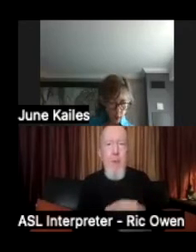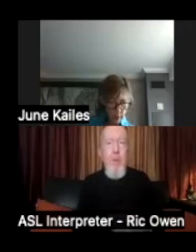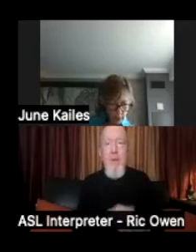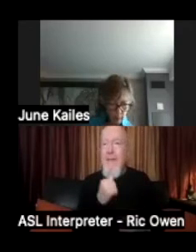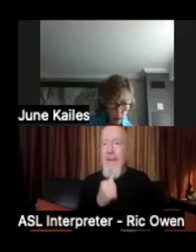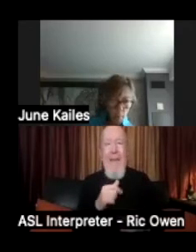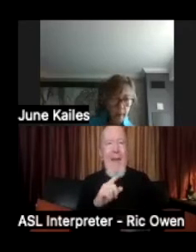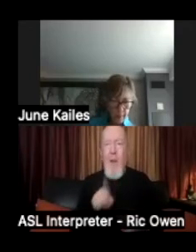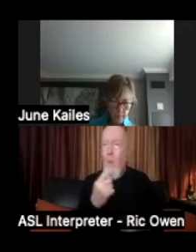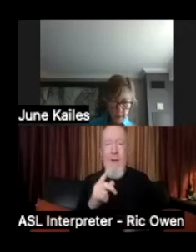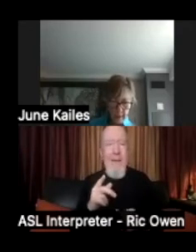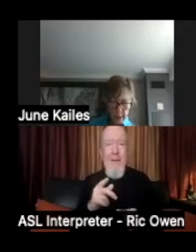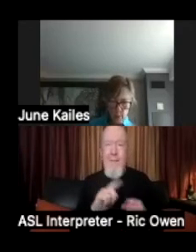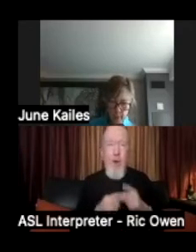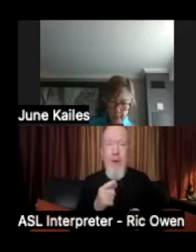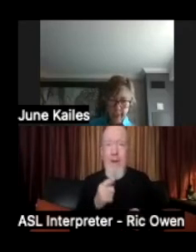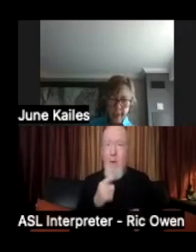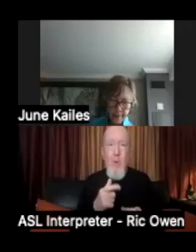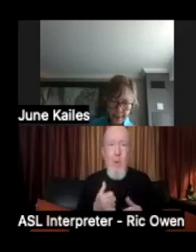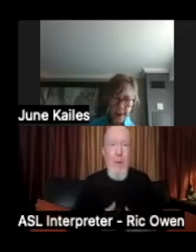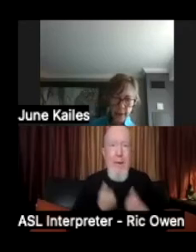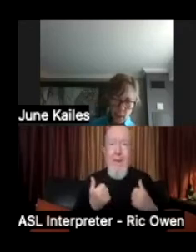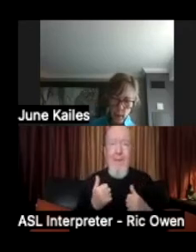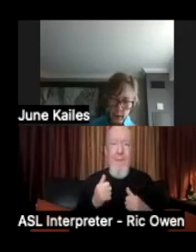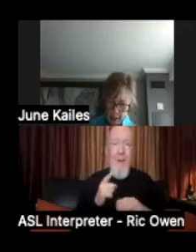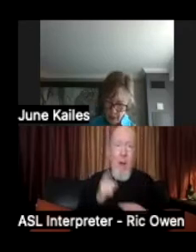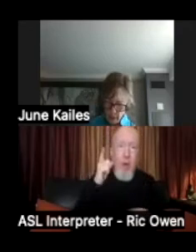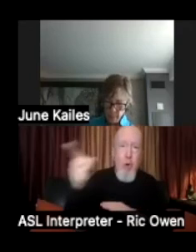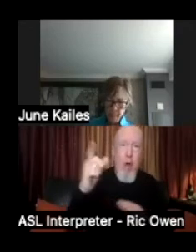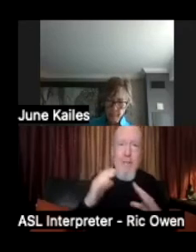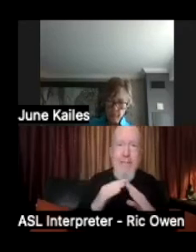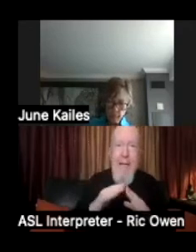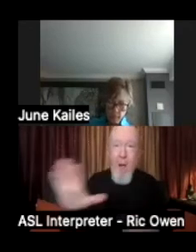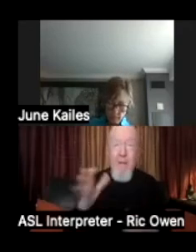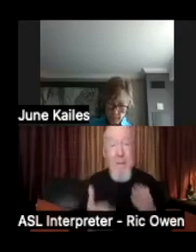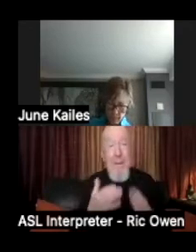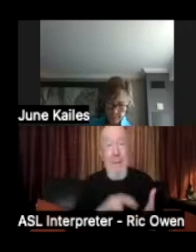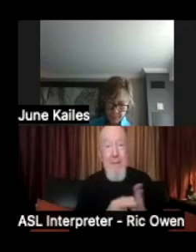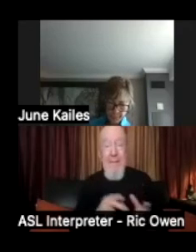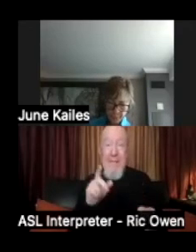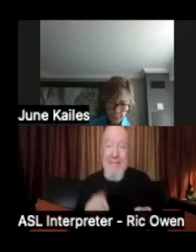across town, but it might need to be getting to know your neighbor.